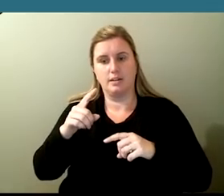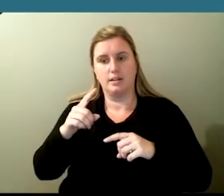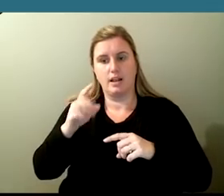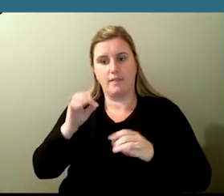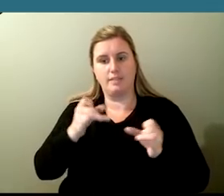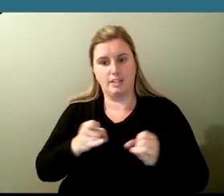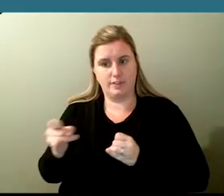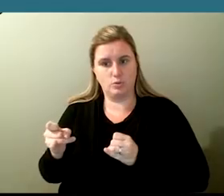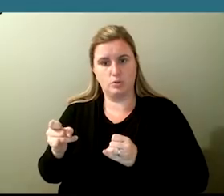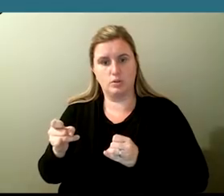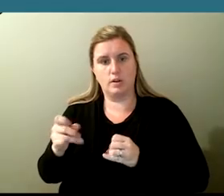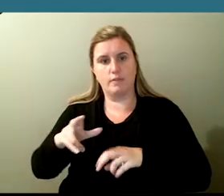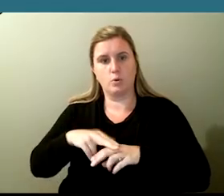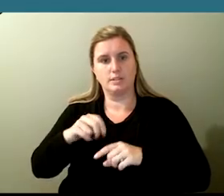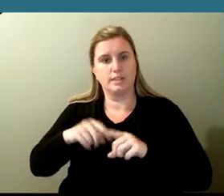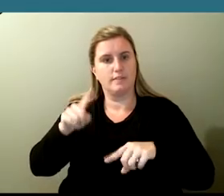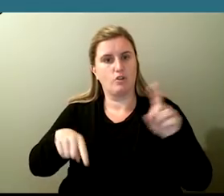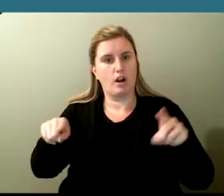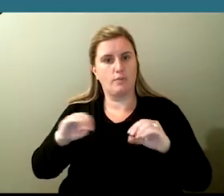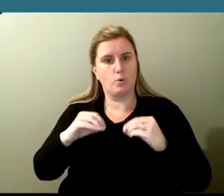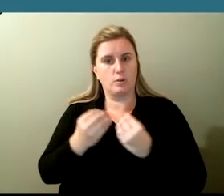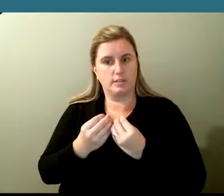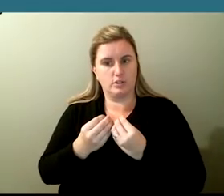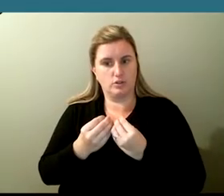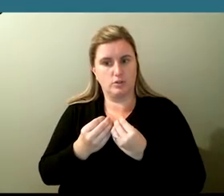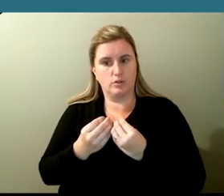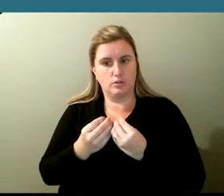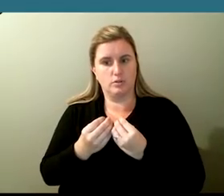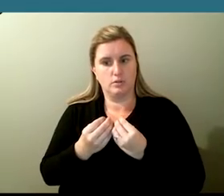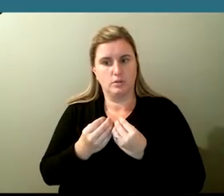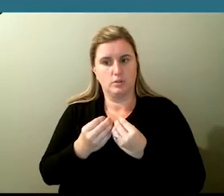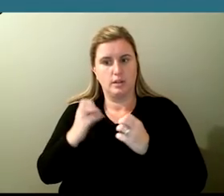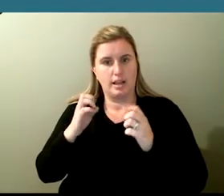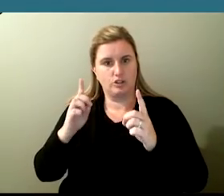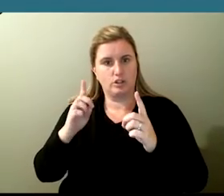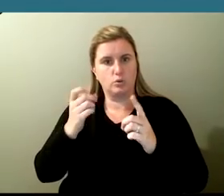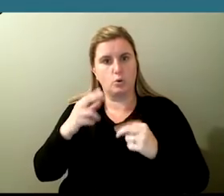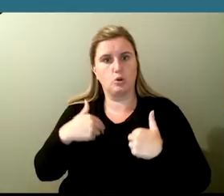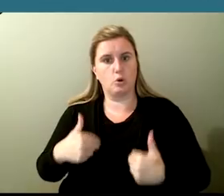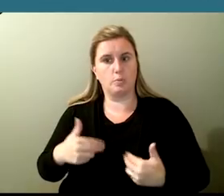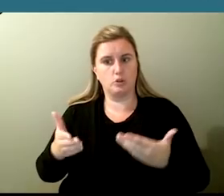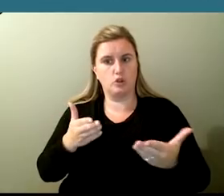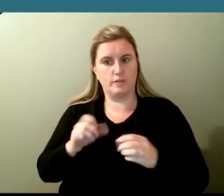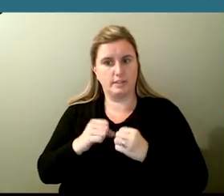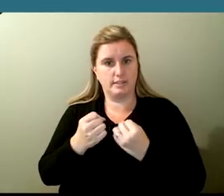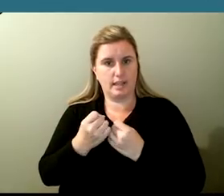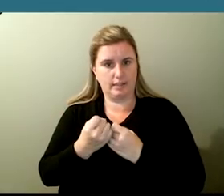of individuals, of course, in a variety of organizational, educational, or human service